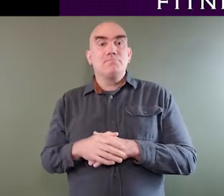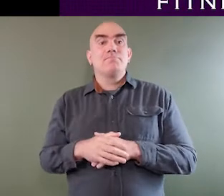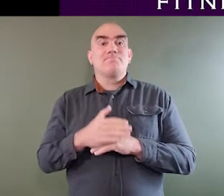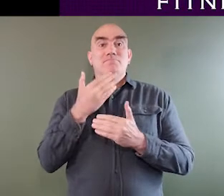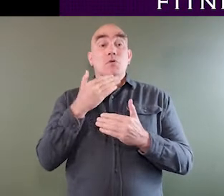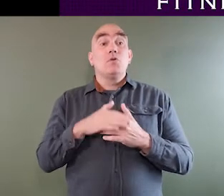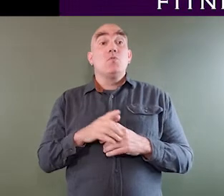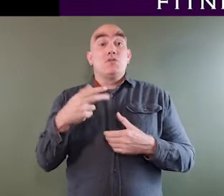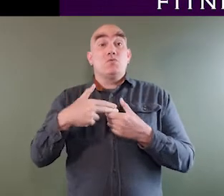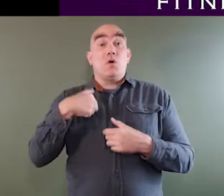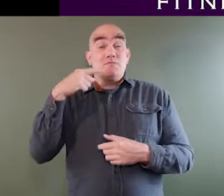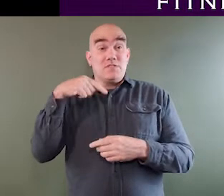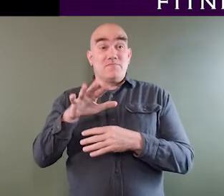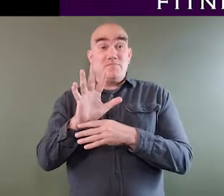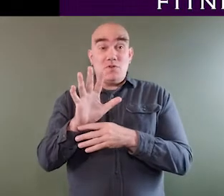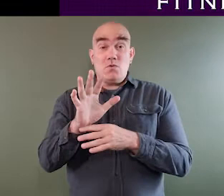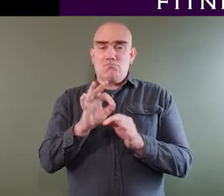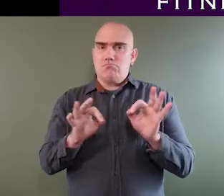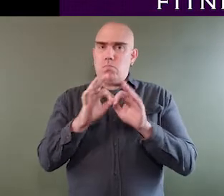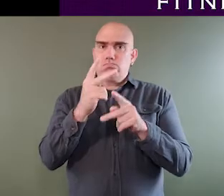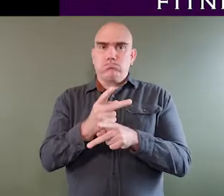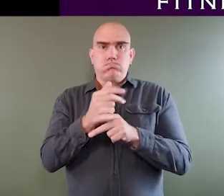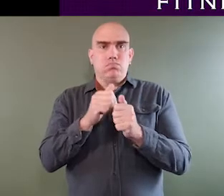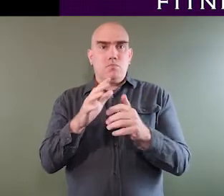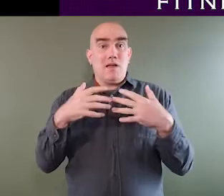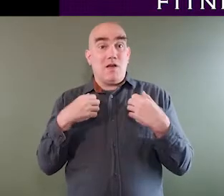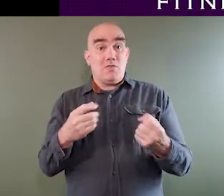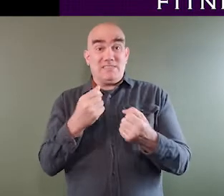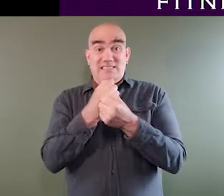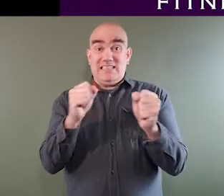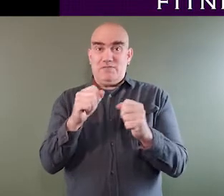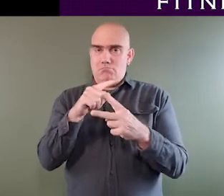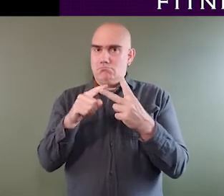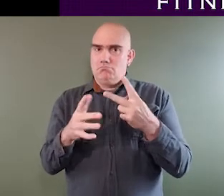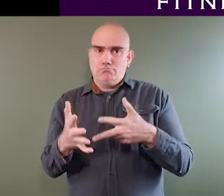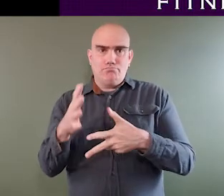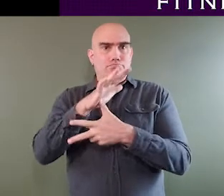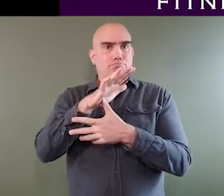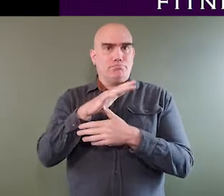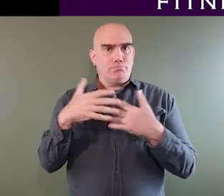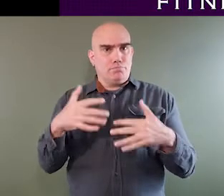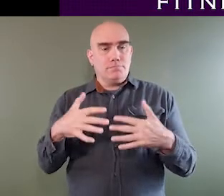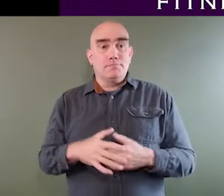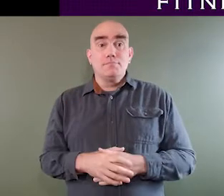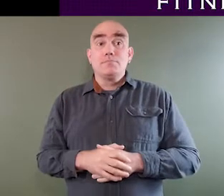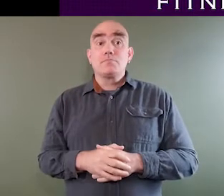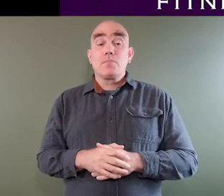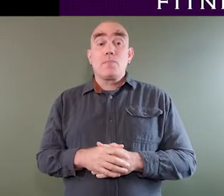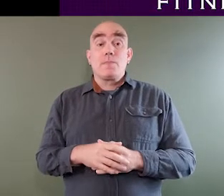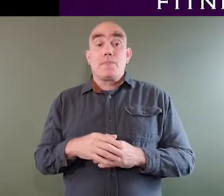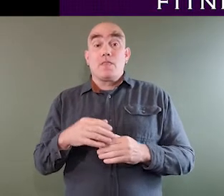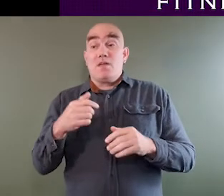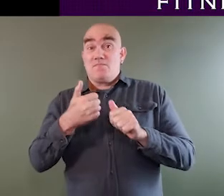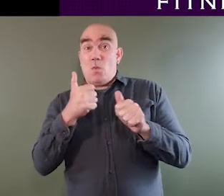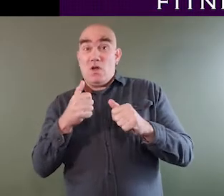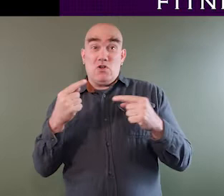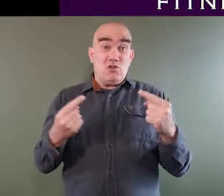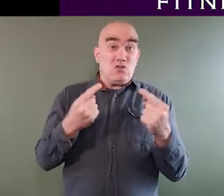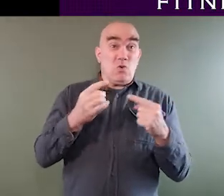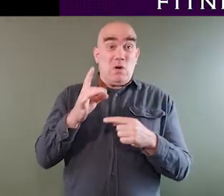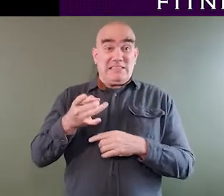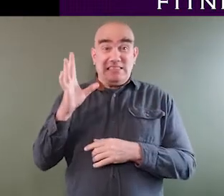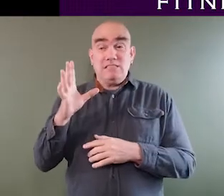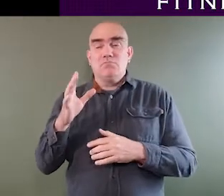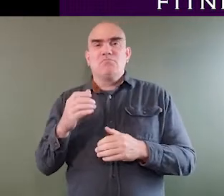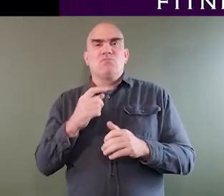When joining us for this video, you need to take some precautions as your health and safety are the most important. To avoid any injury or harm, you need to